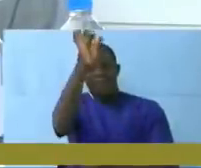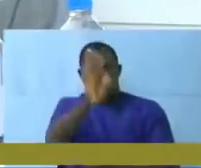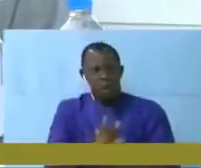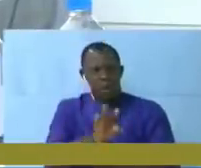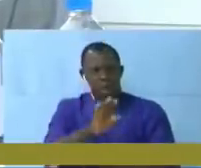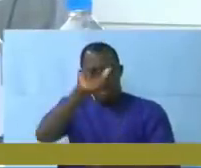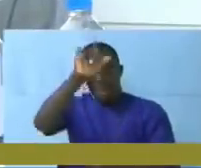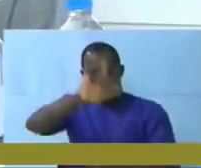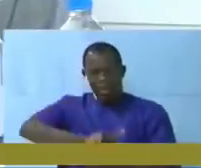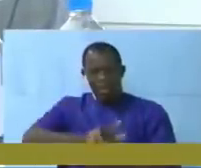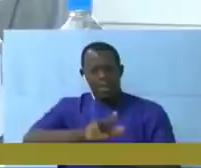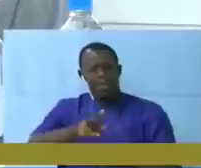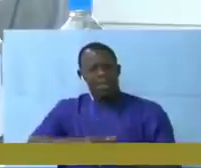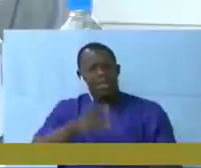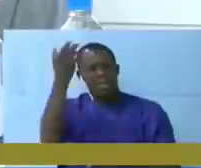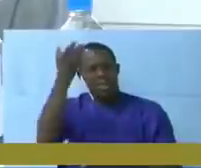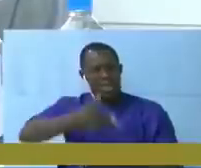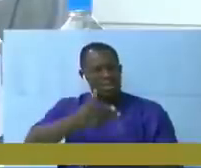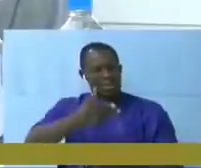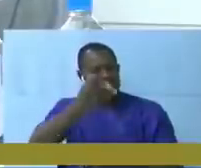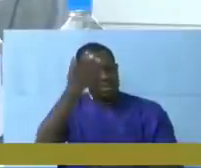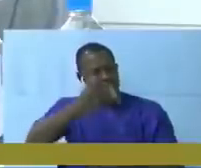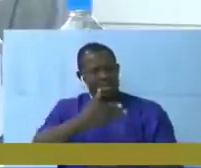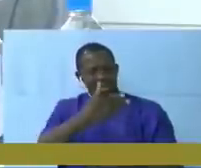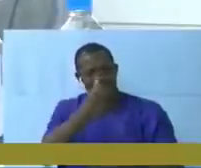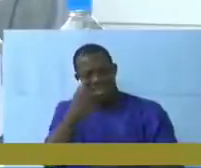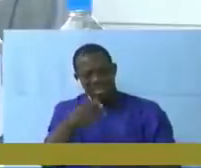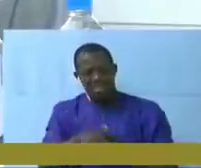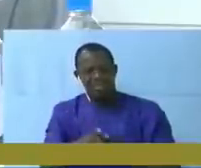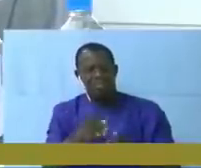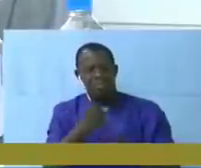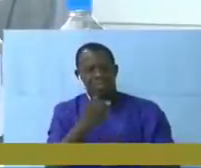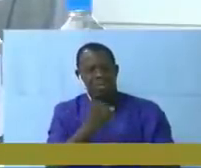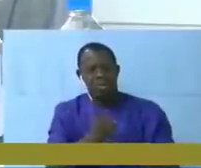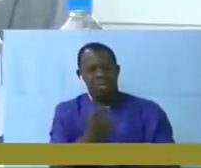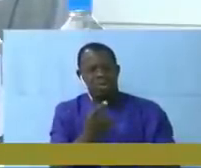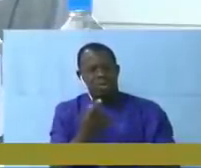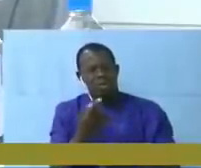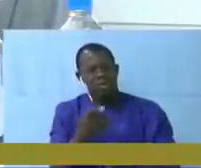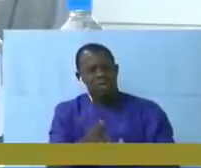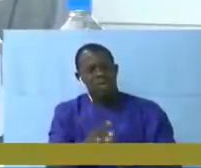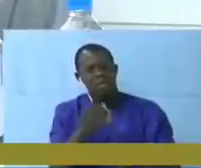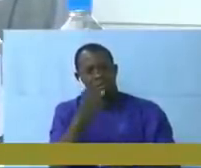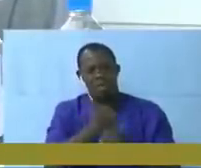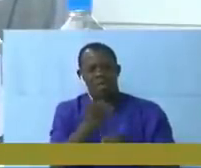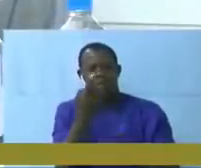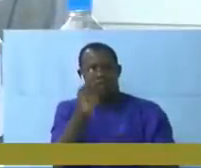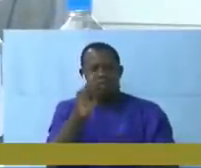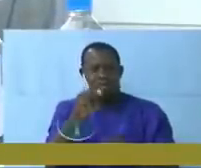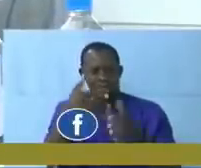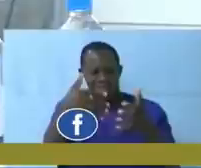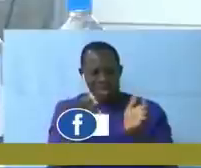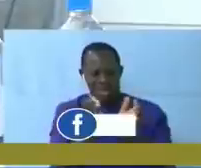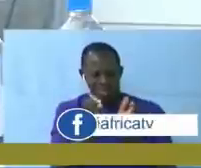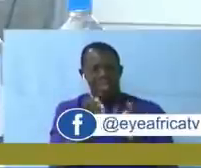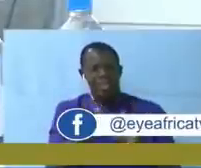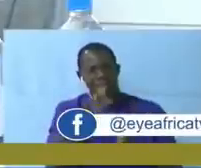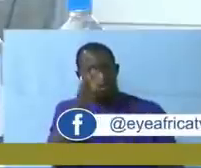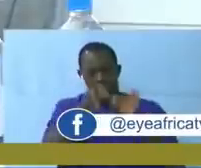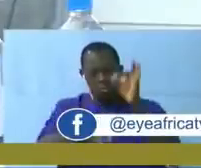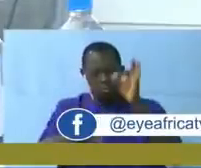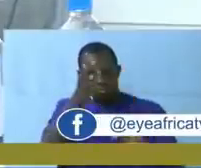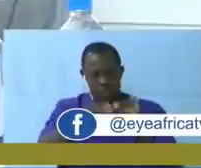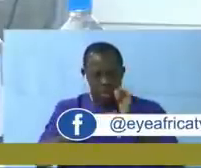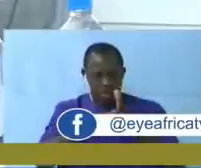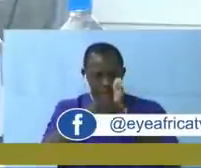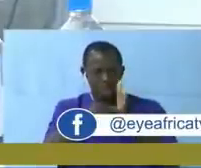98. I was appointed a first class magistrate. I was there for about a year, some months before I proceeded to Nigeria to